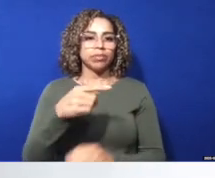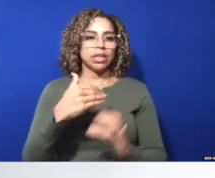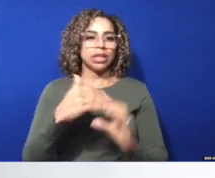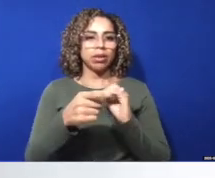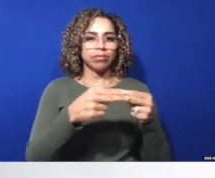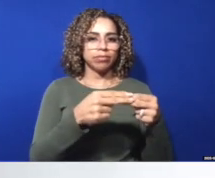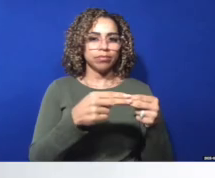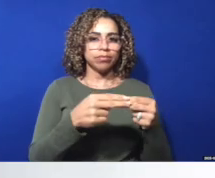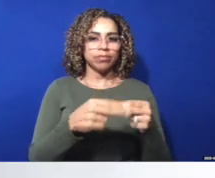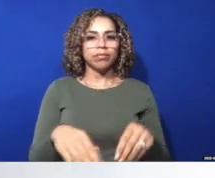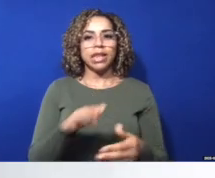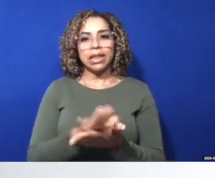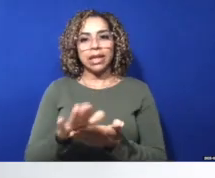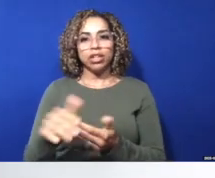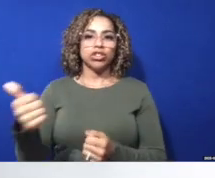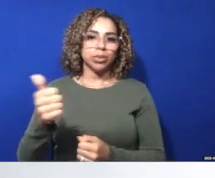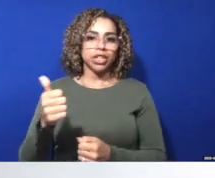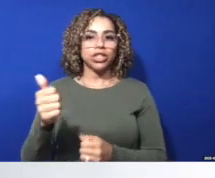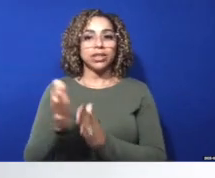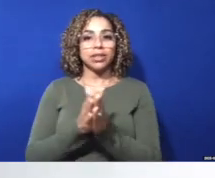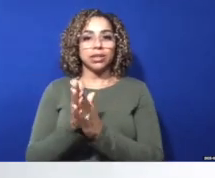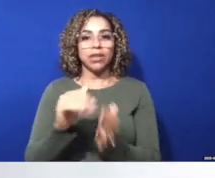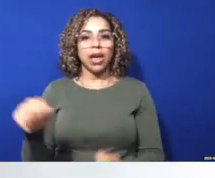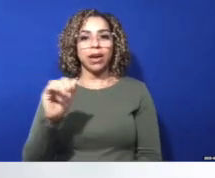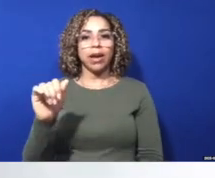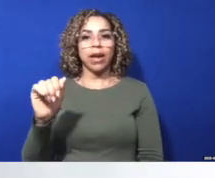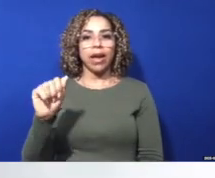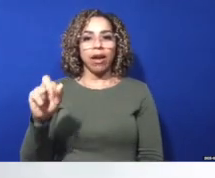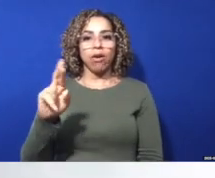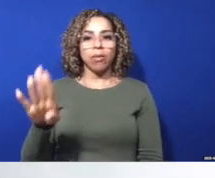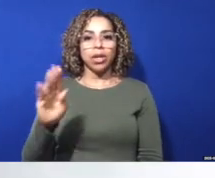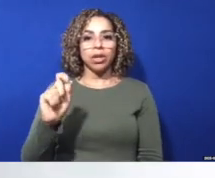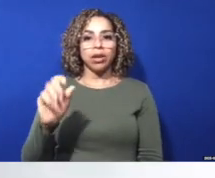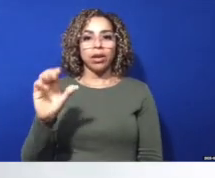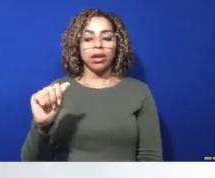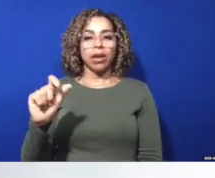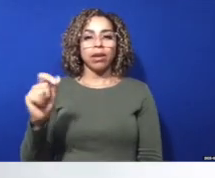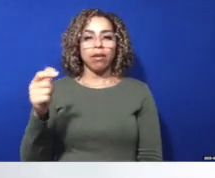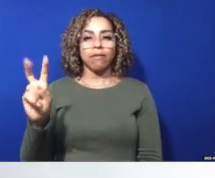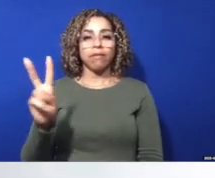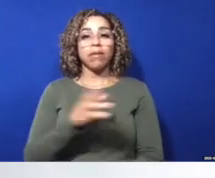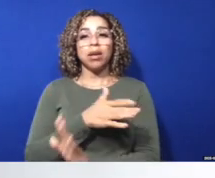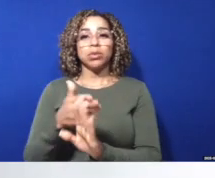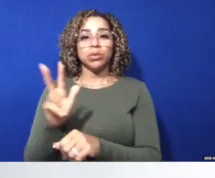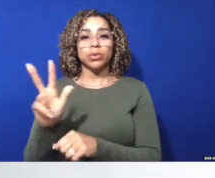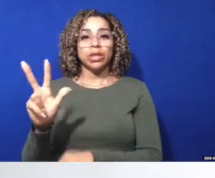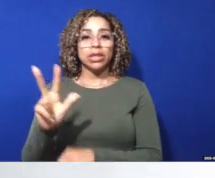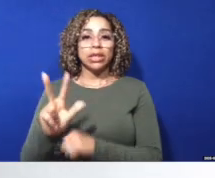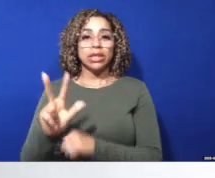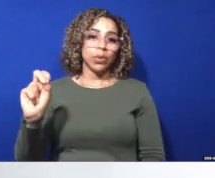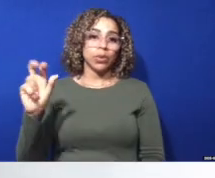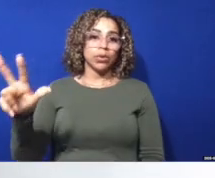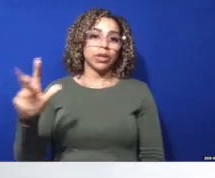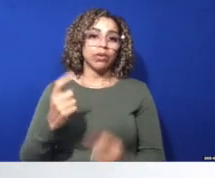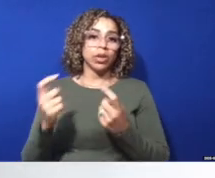at arb.ca.gov. We will have until 3:03 for questions and comments. So we will start